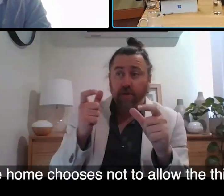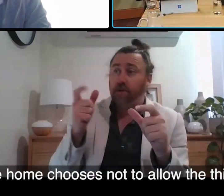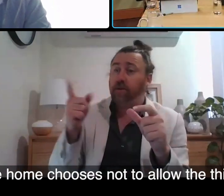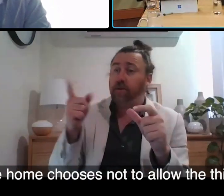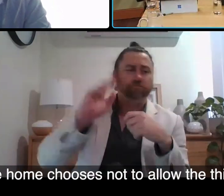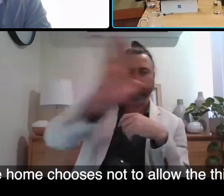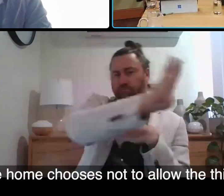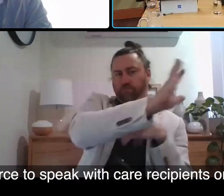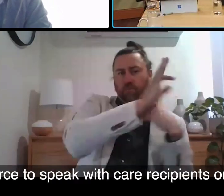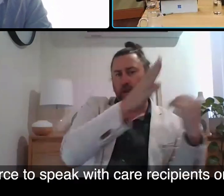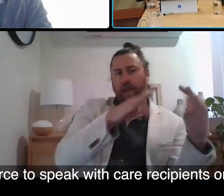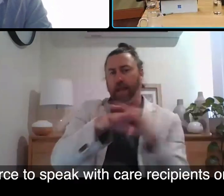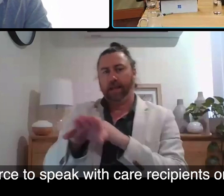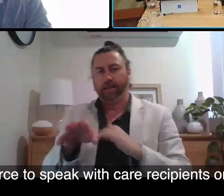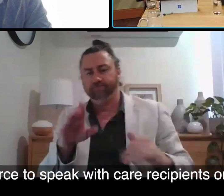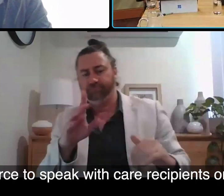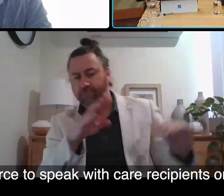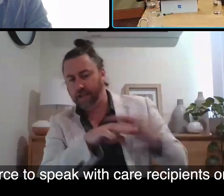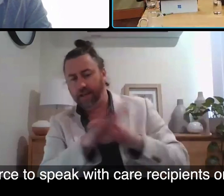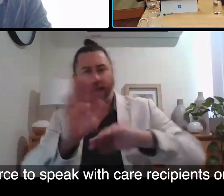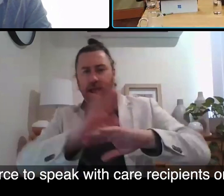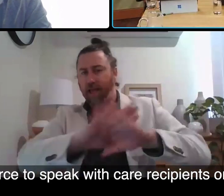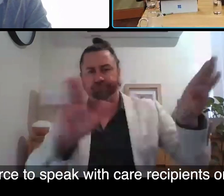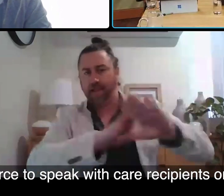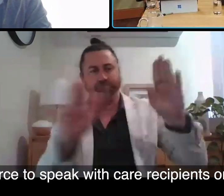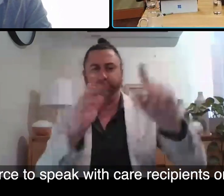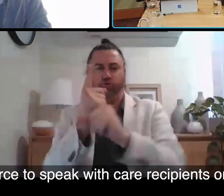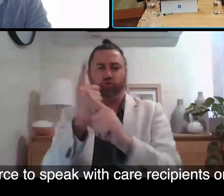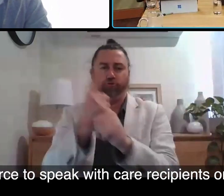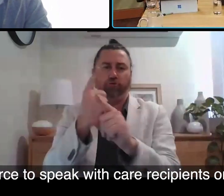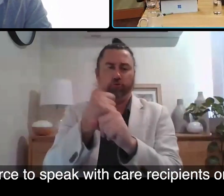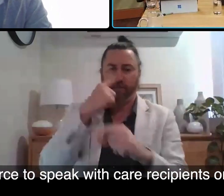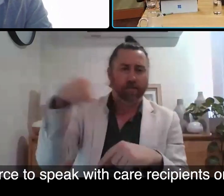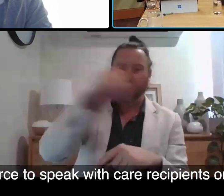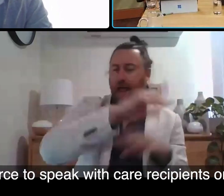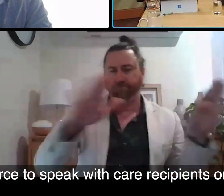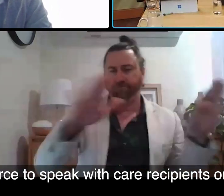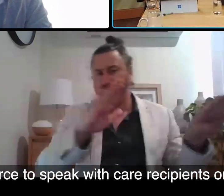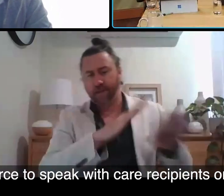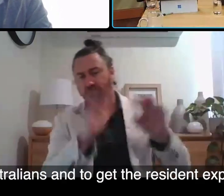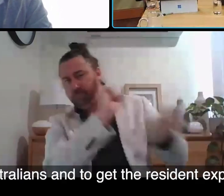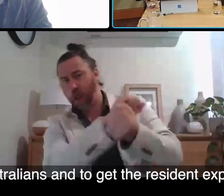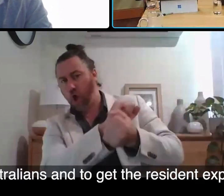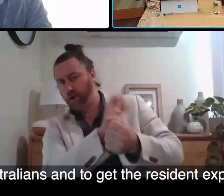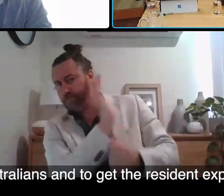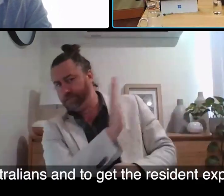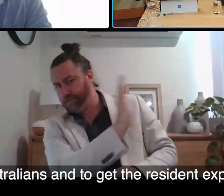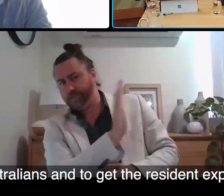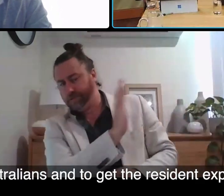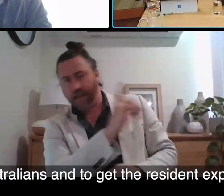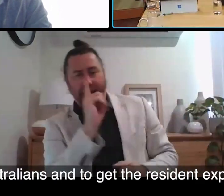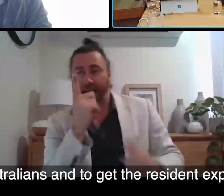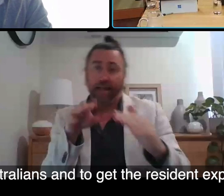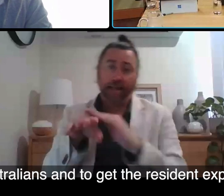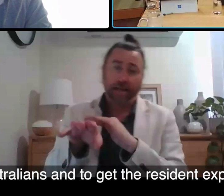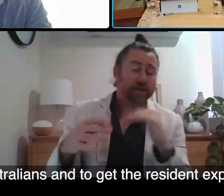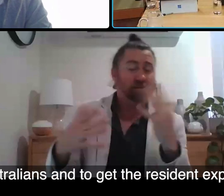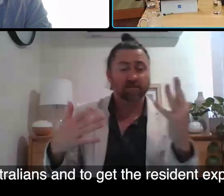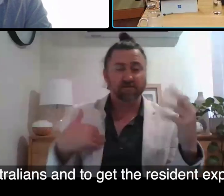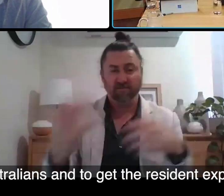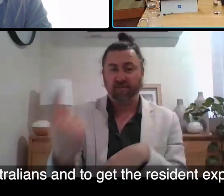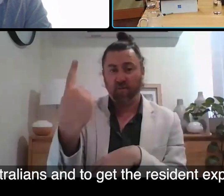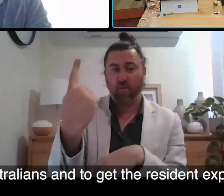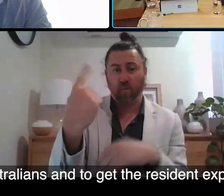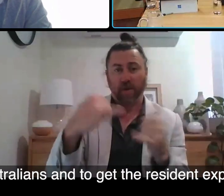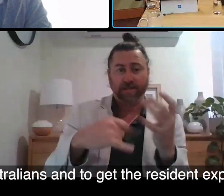allow the third-party workforce in to speak with care recipients or with older Australians and